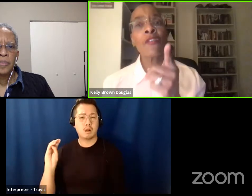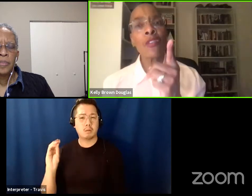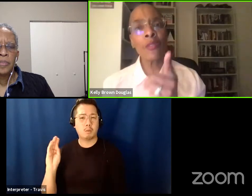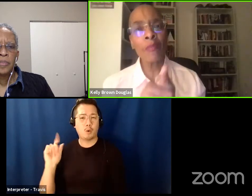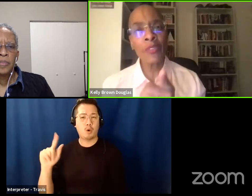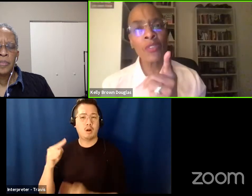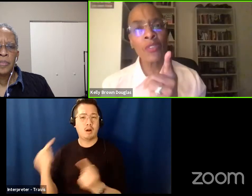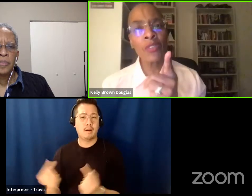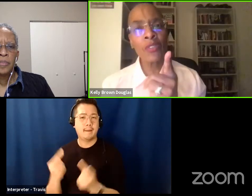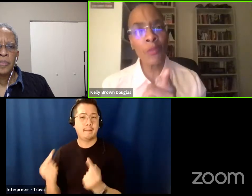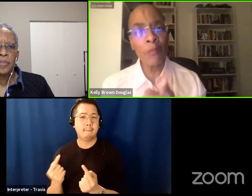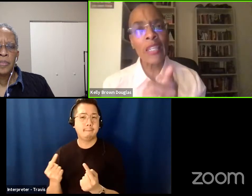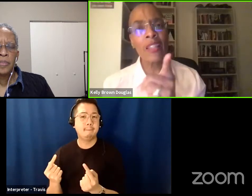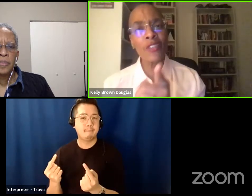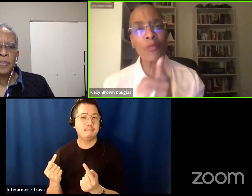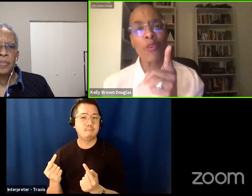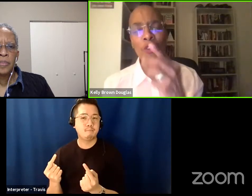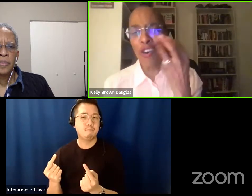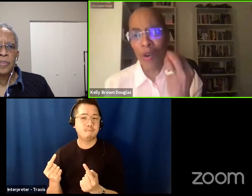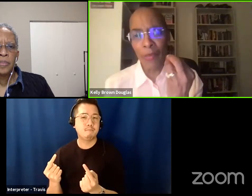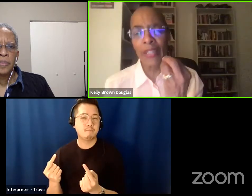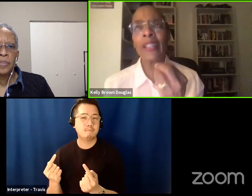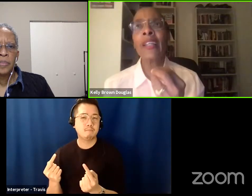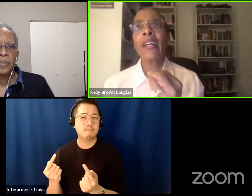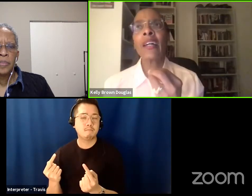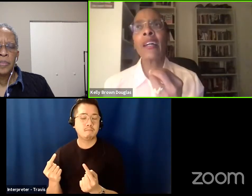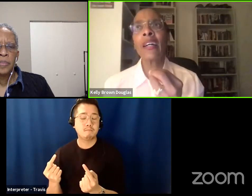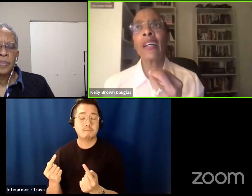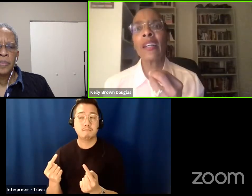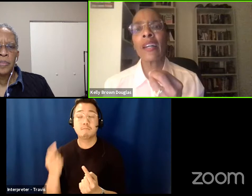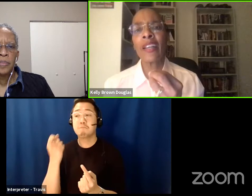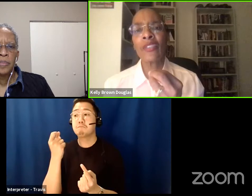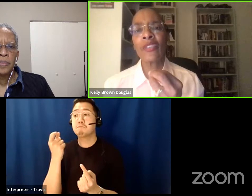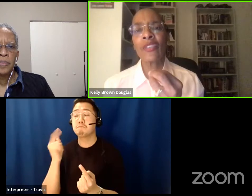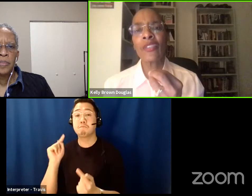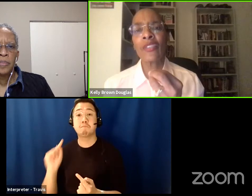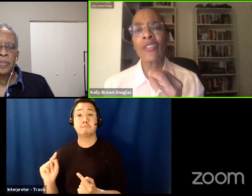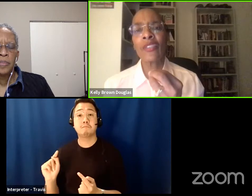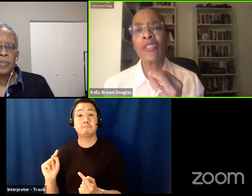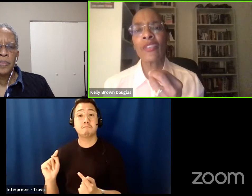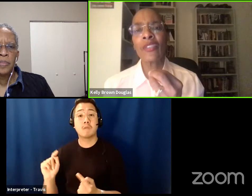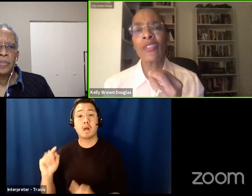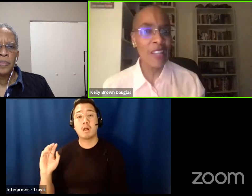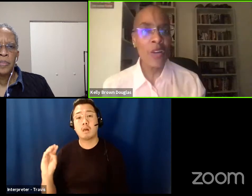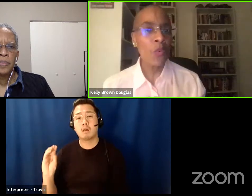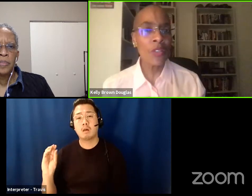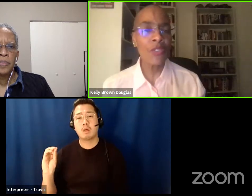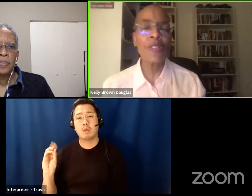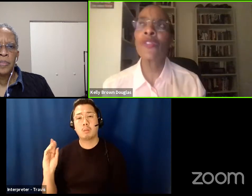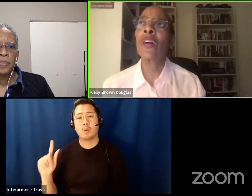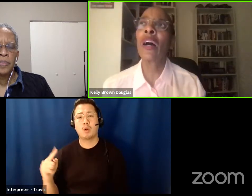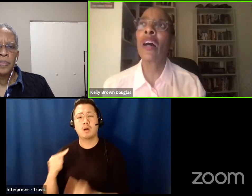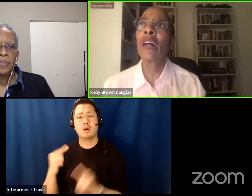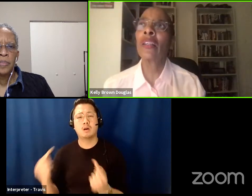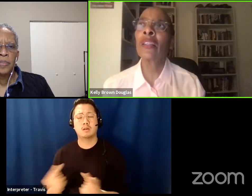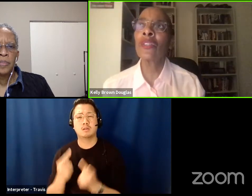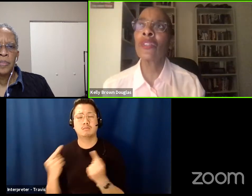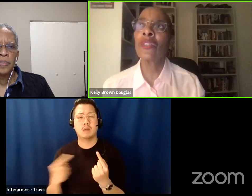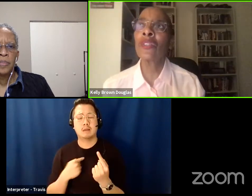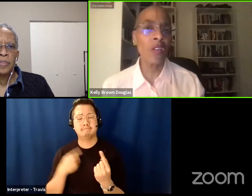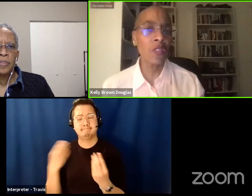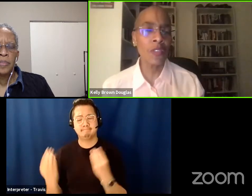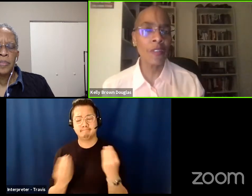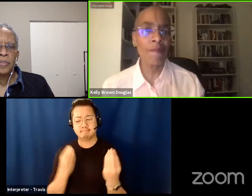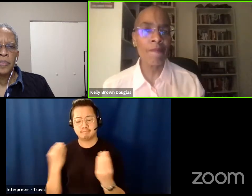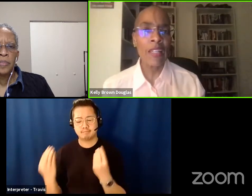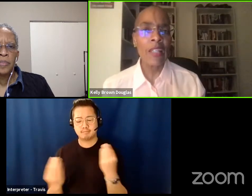And for to me, this moral harm, as I think through what you've